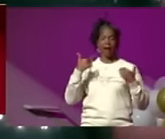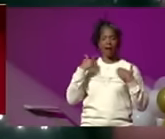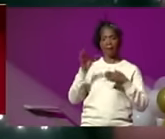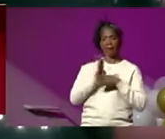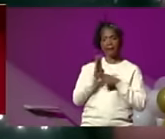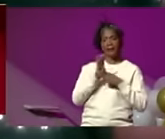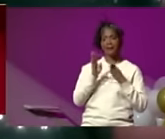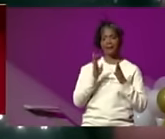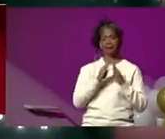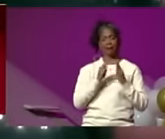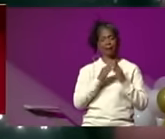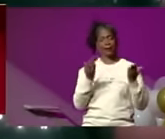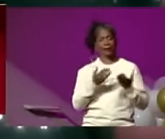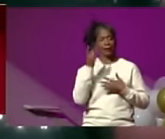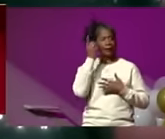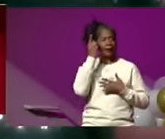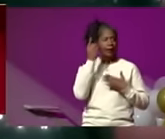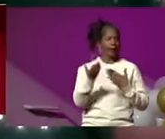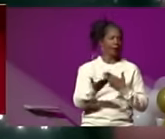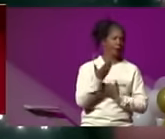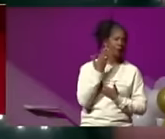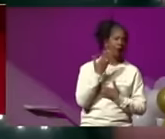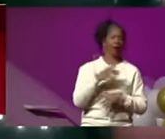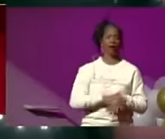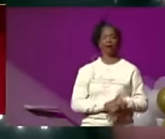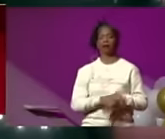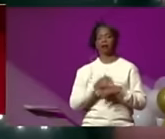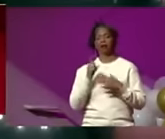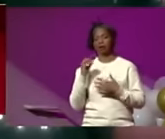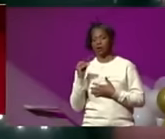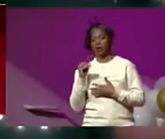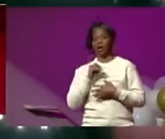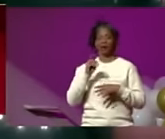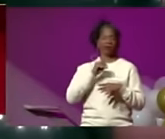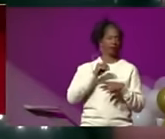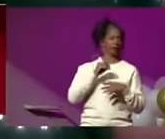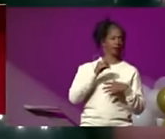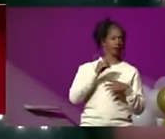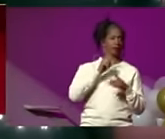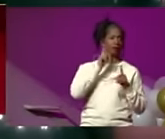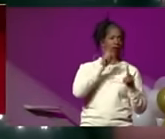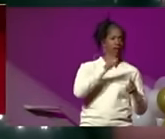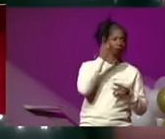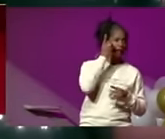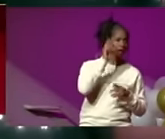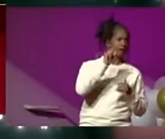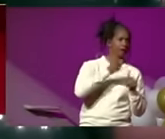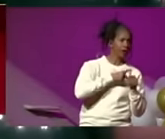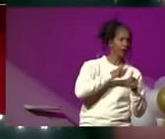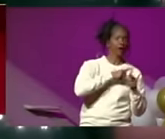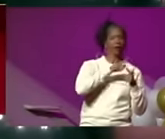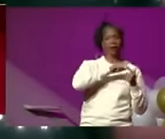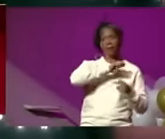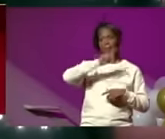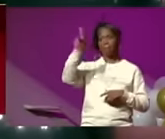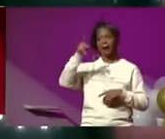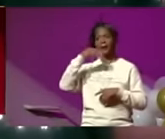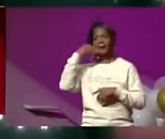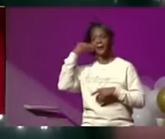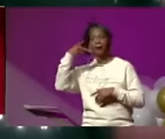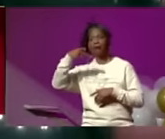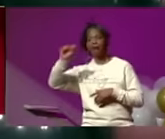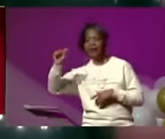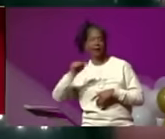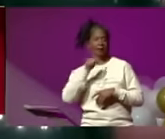a business meeting first thing in the morning. I have to get back to Philly tomorrow night, so I don't know if I'm going to get to see my grandbaby on